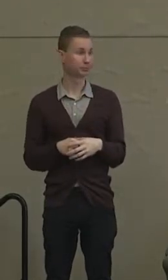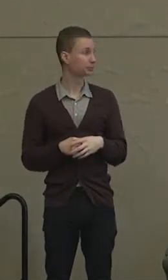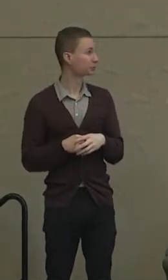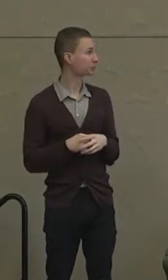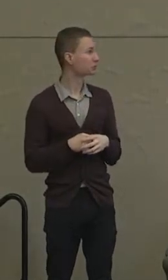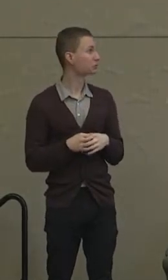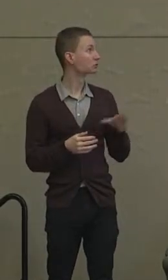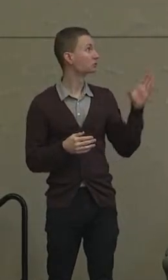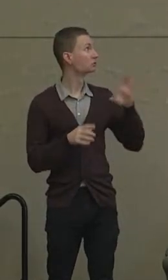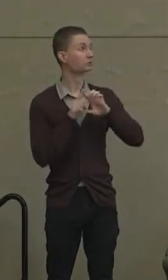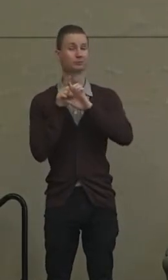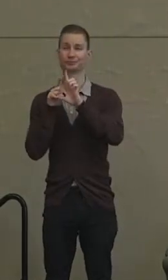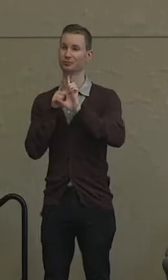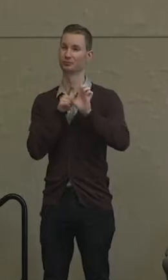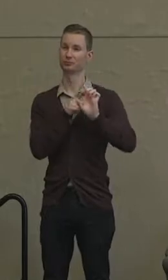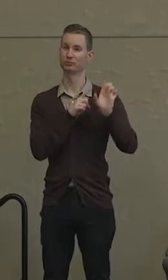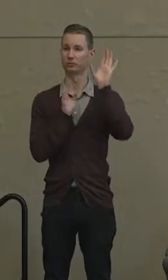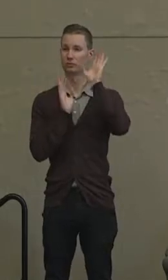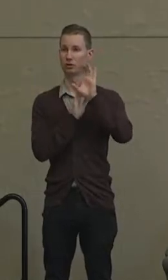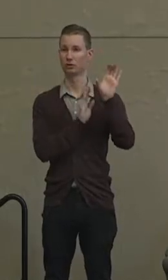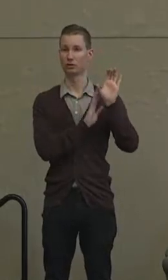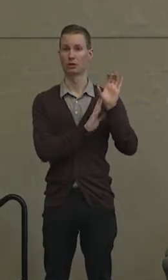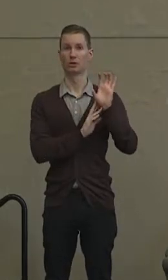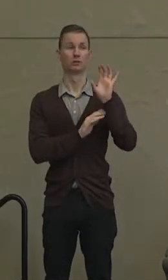So different photographs, it's